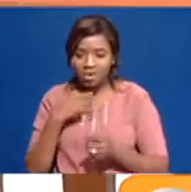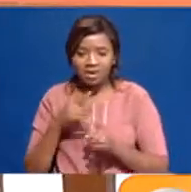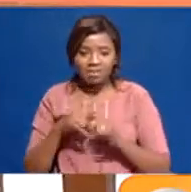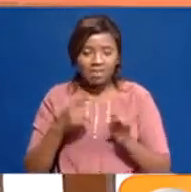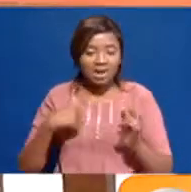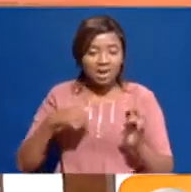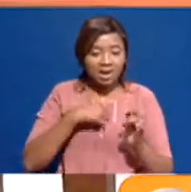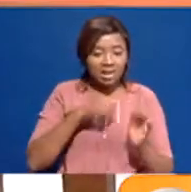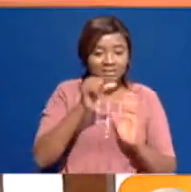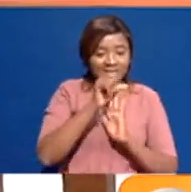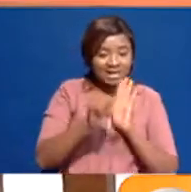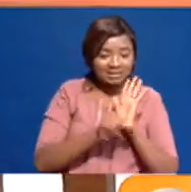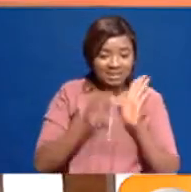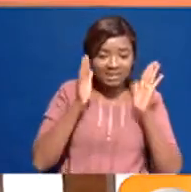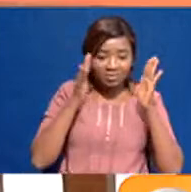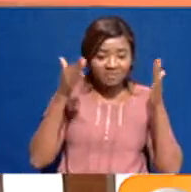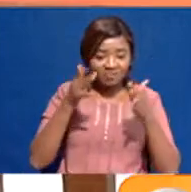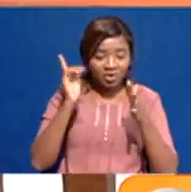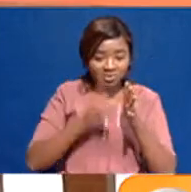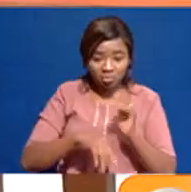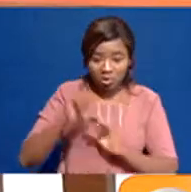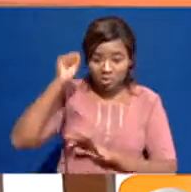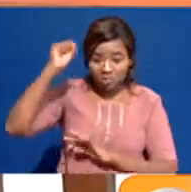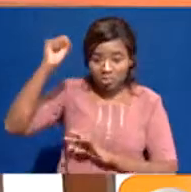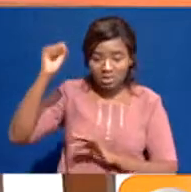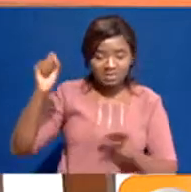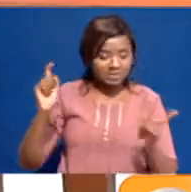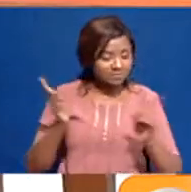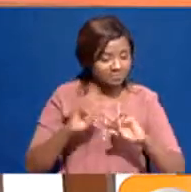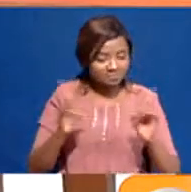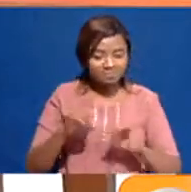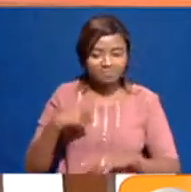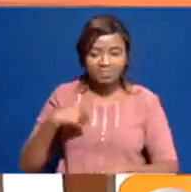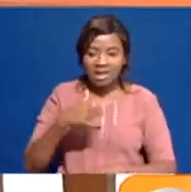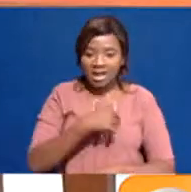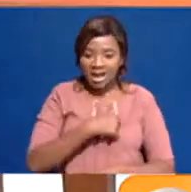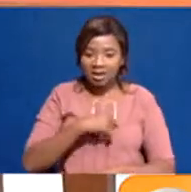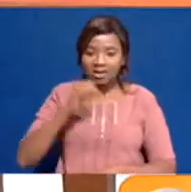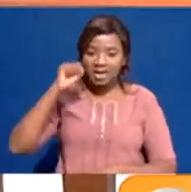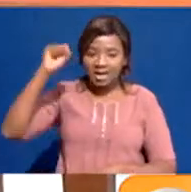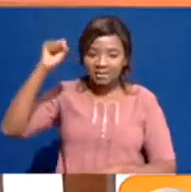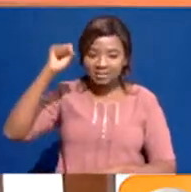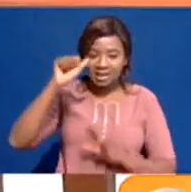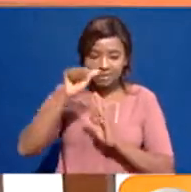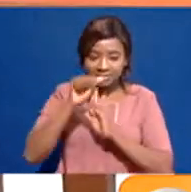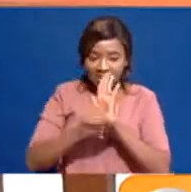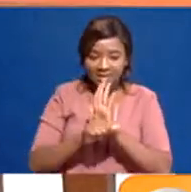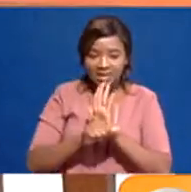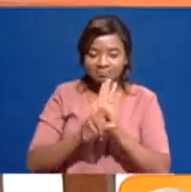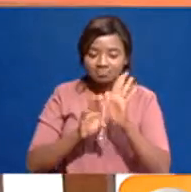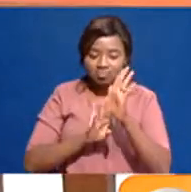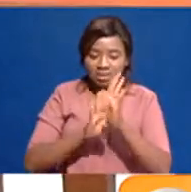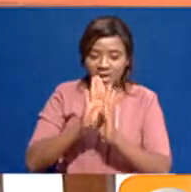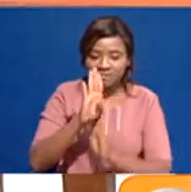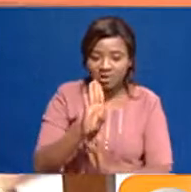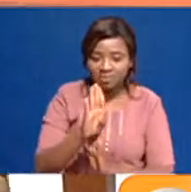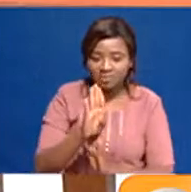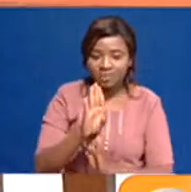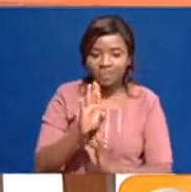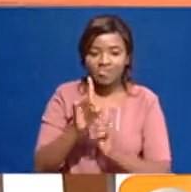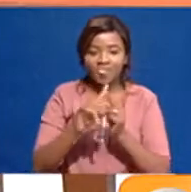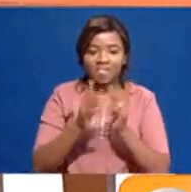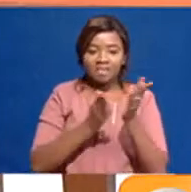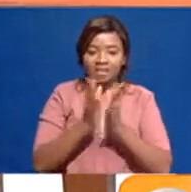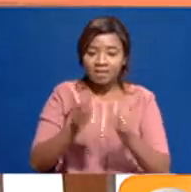is not politics anymore. Our agenda, the primary agenda, is now development and